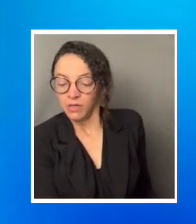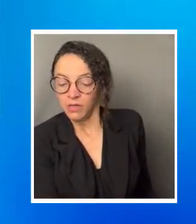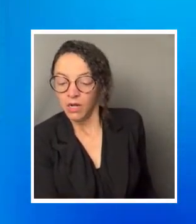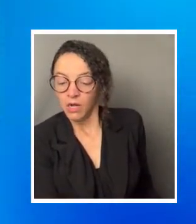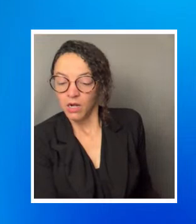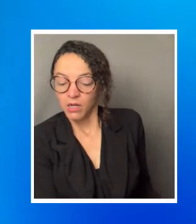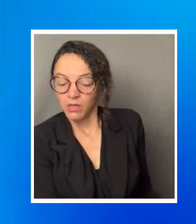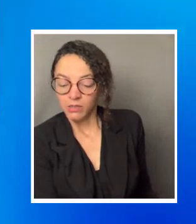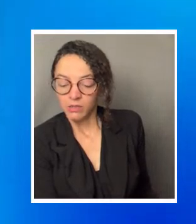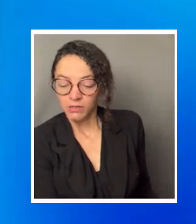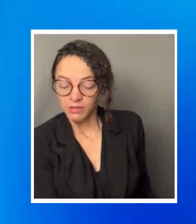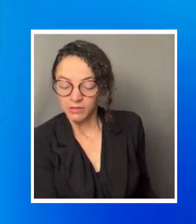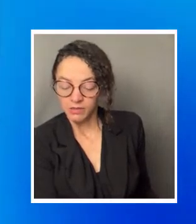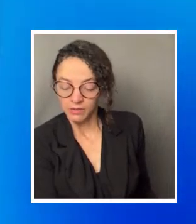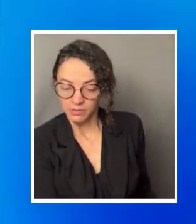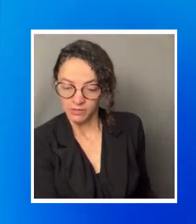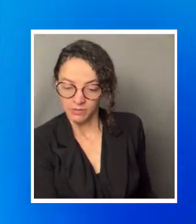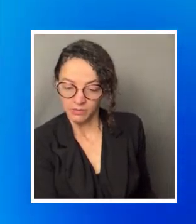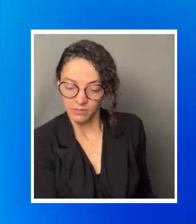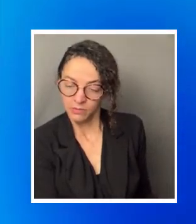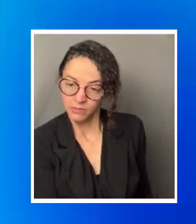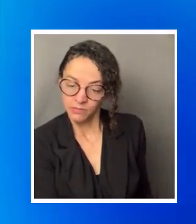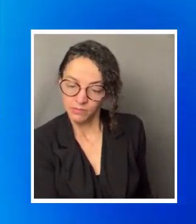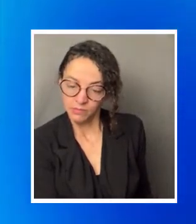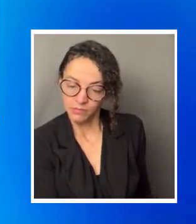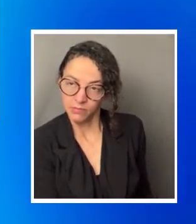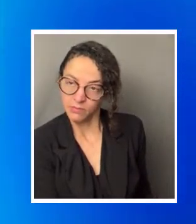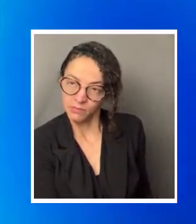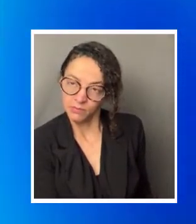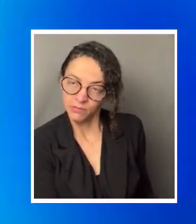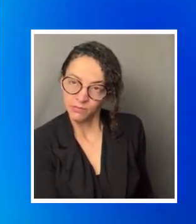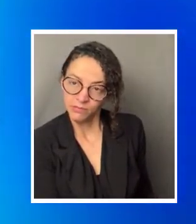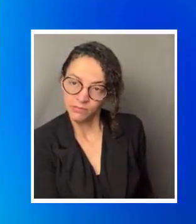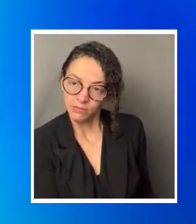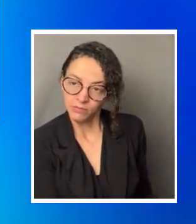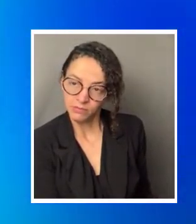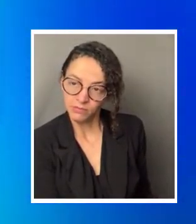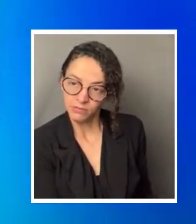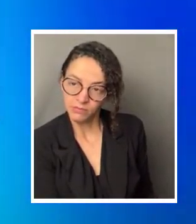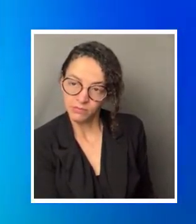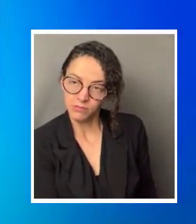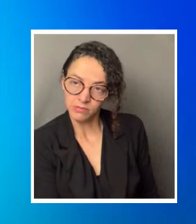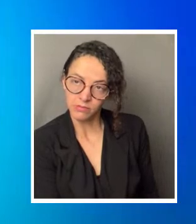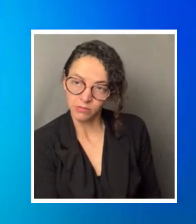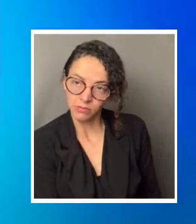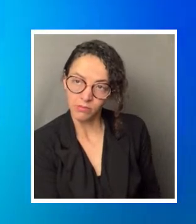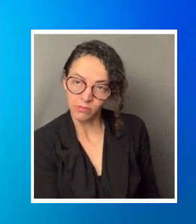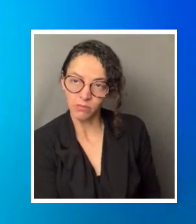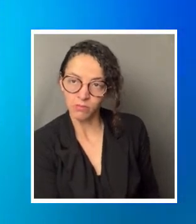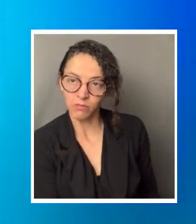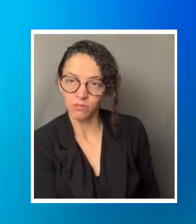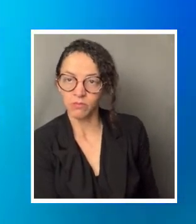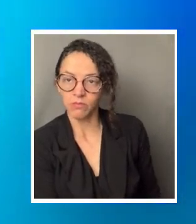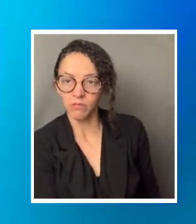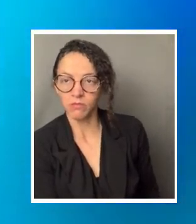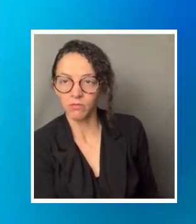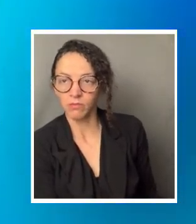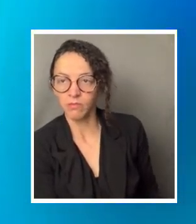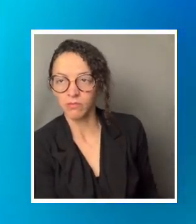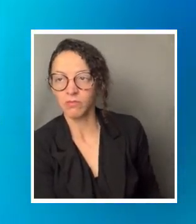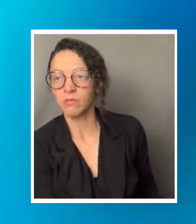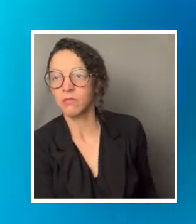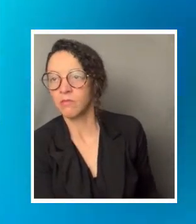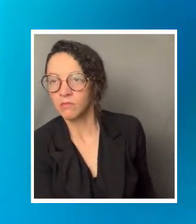in Washington, D.C. for these meetings that they have, like NOAA and these big agencies. And the way that they do it is that you will see both interpreters on the screen at the